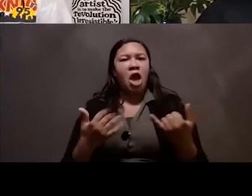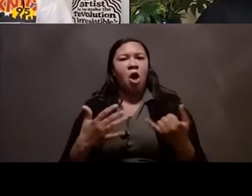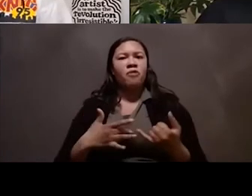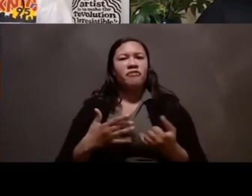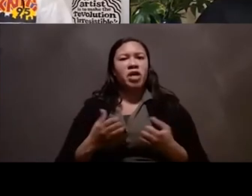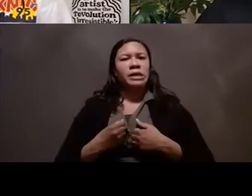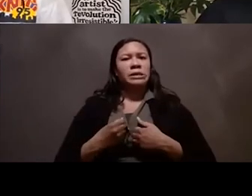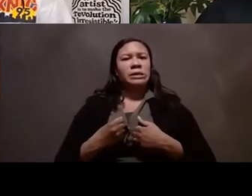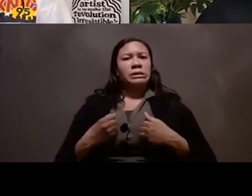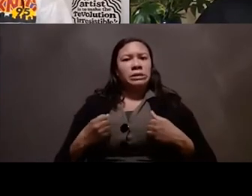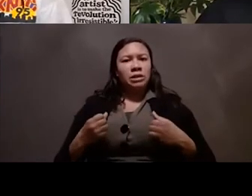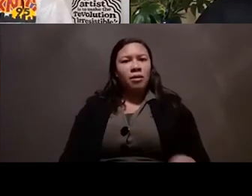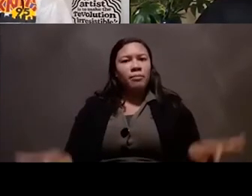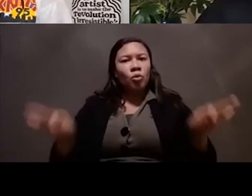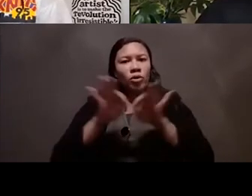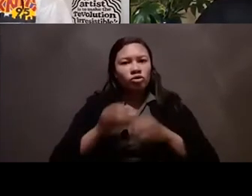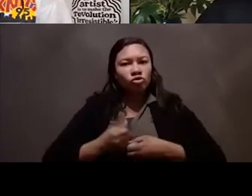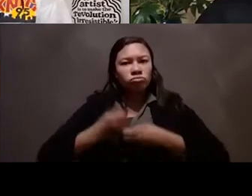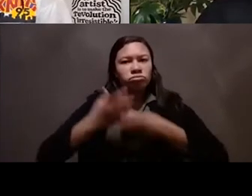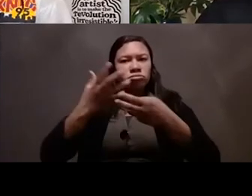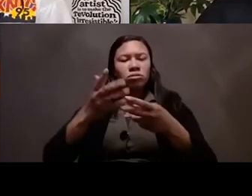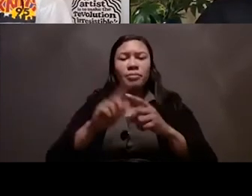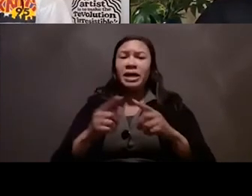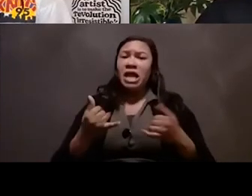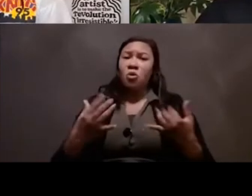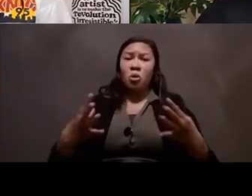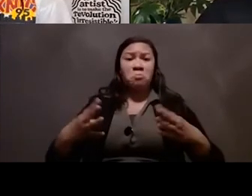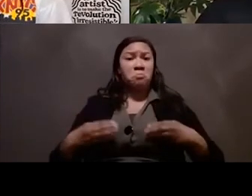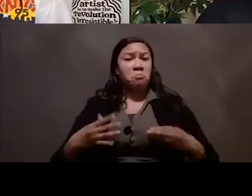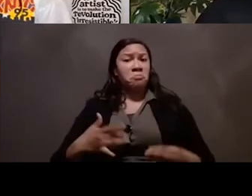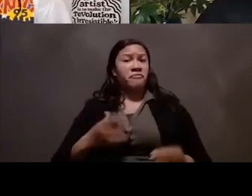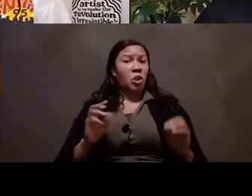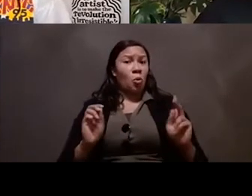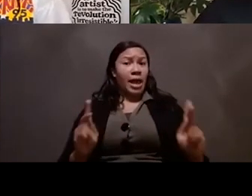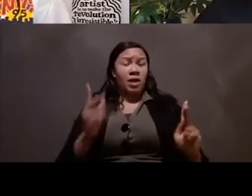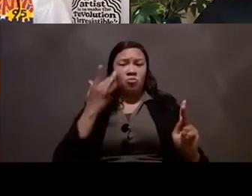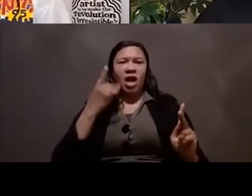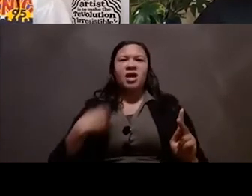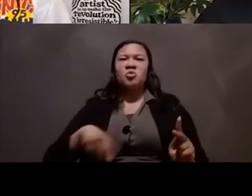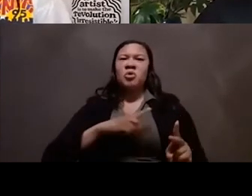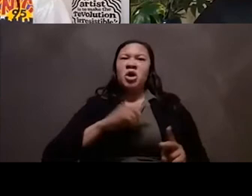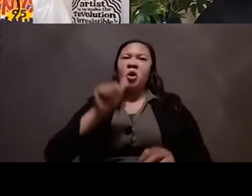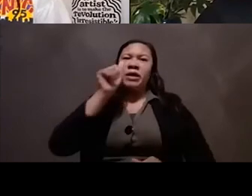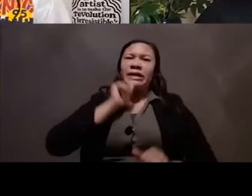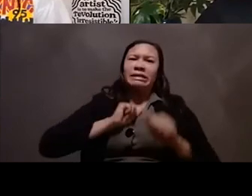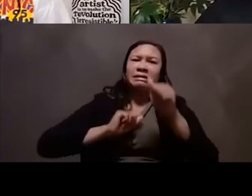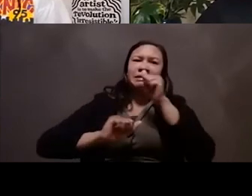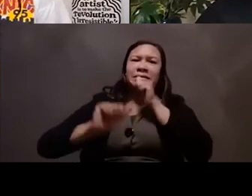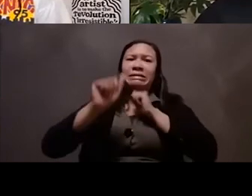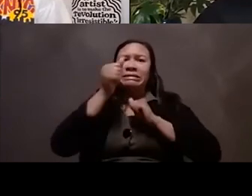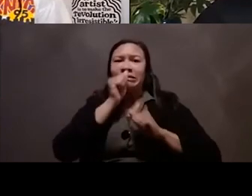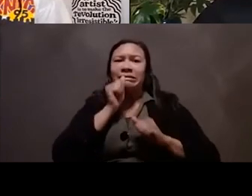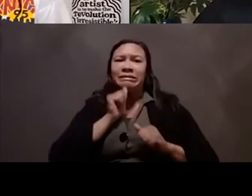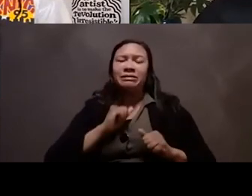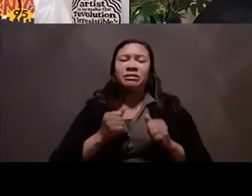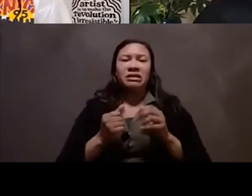that, because we're all going through and holding so much. And so it feels